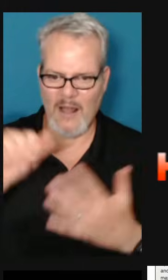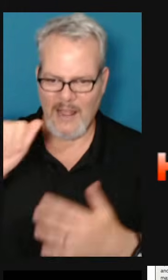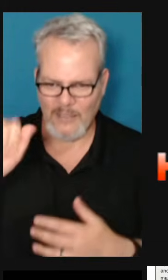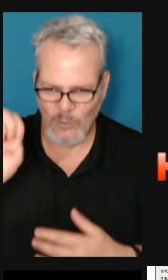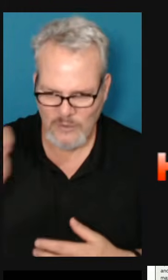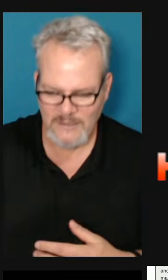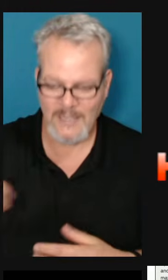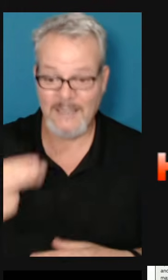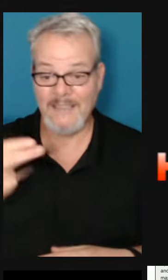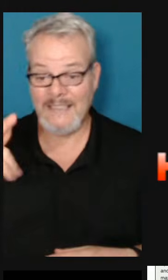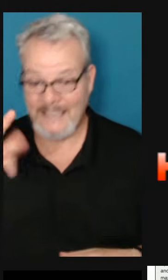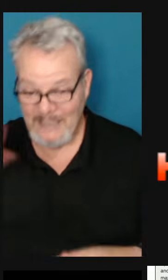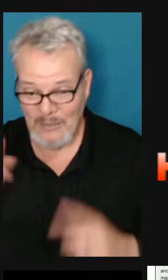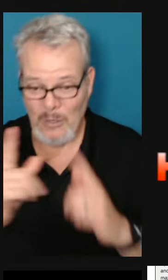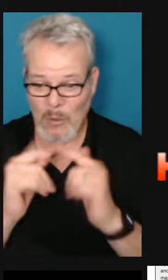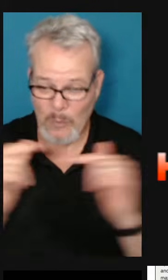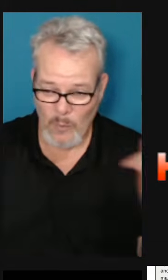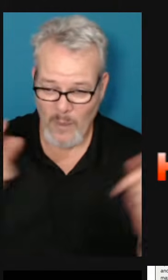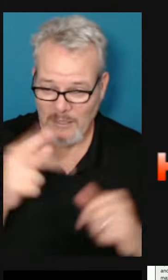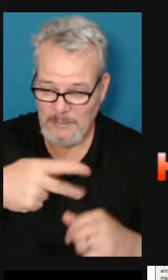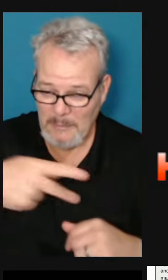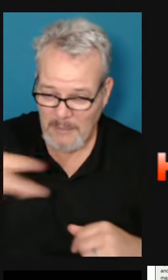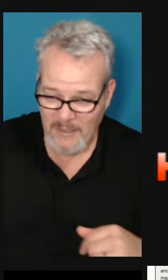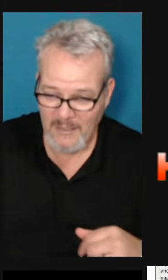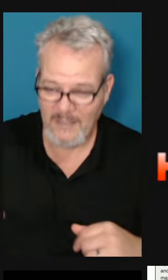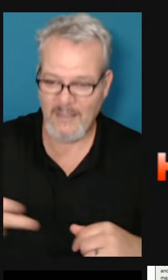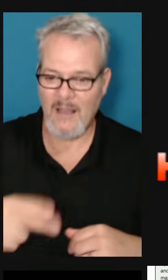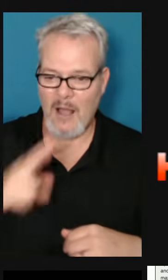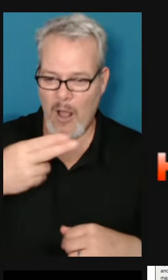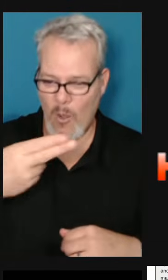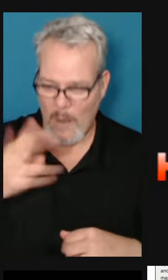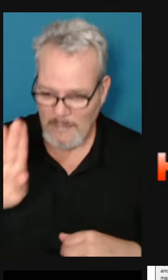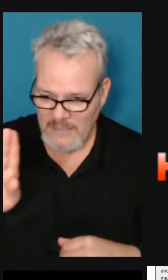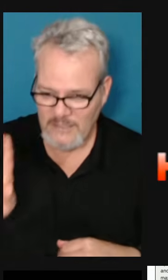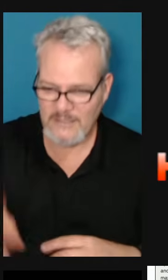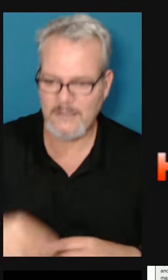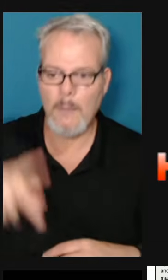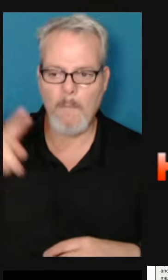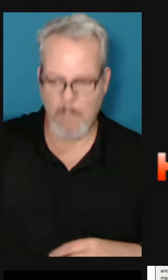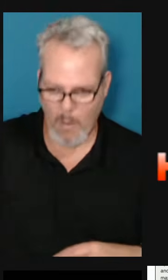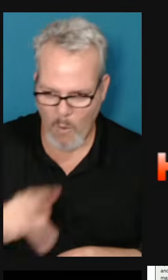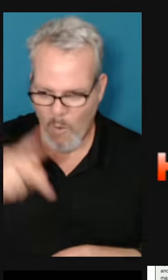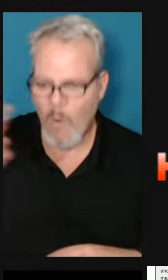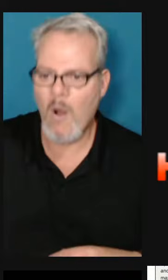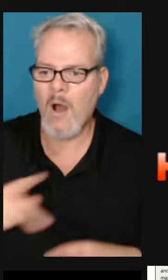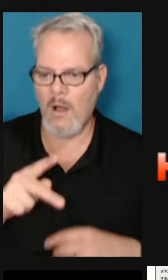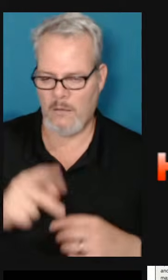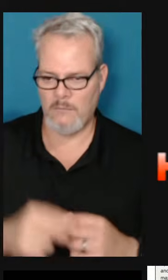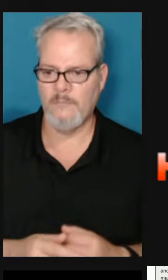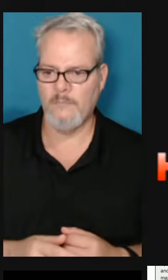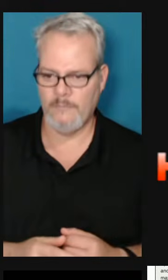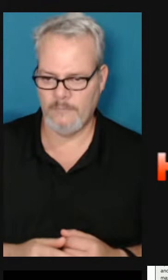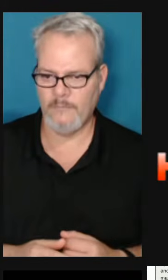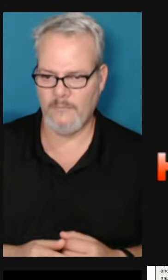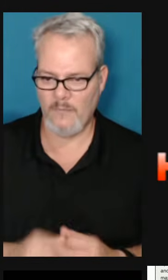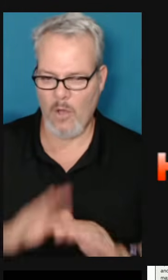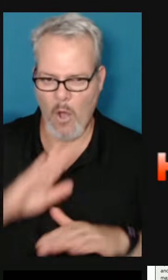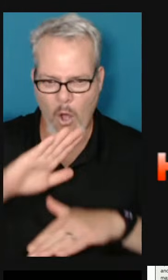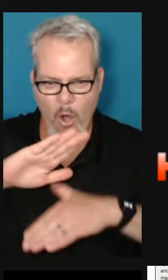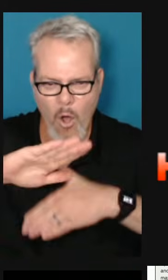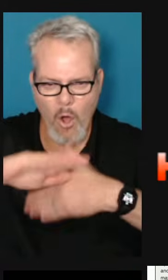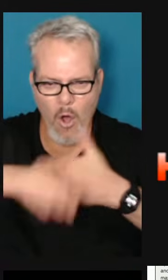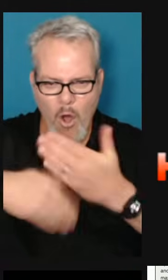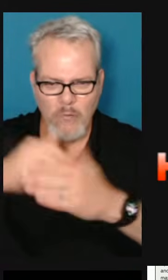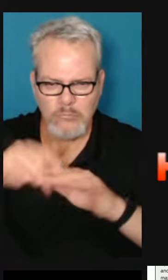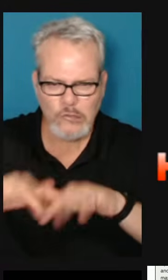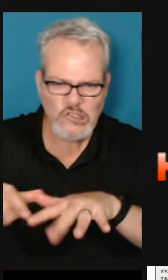Hilo, Hawaiian Paradise Parks, Hawaiian Beaches, and Pahoa, all across all of